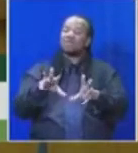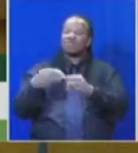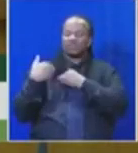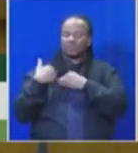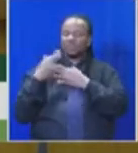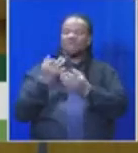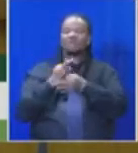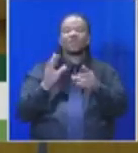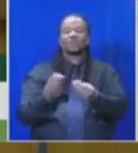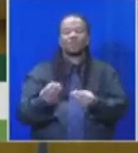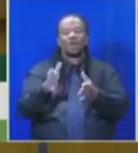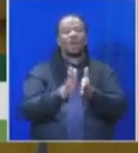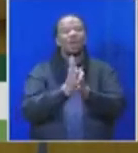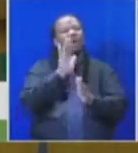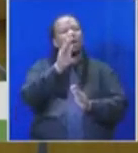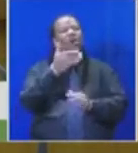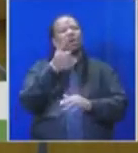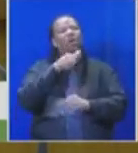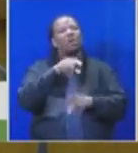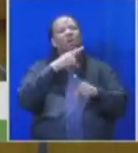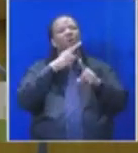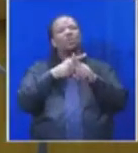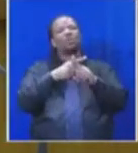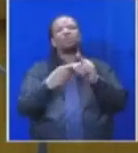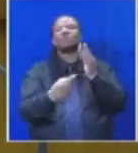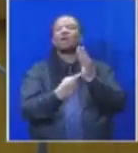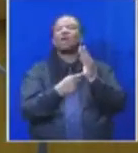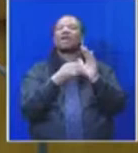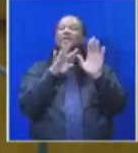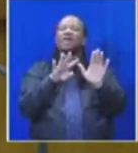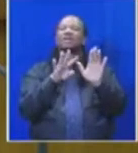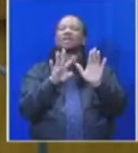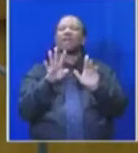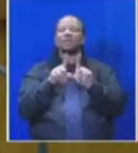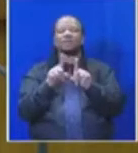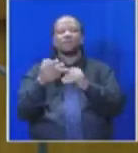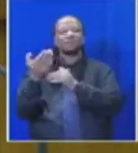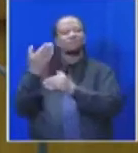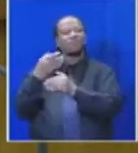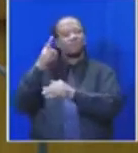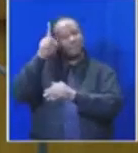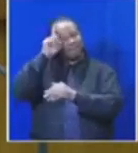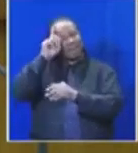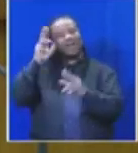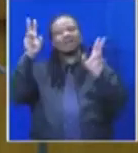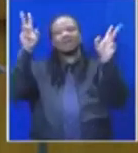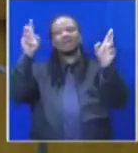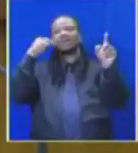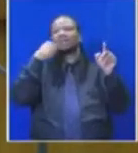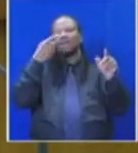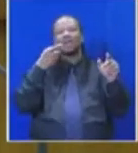During his Freedom Day address in Umtata in 1999, the late President Nelson Mandela said, and I quote, "On